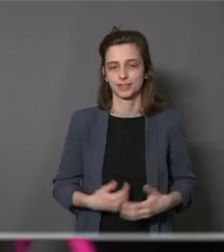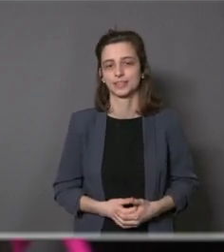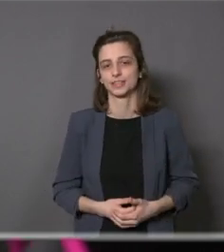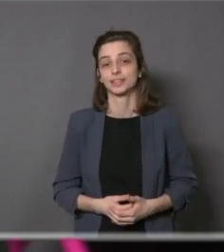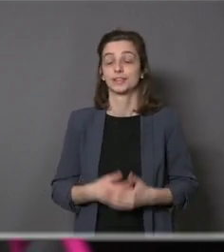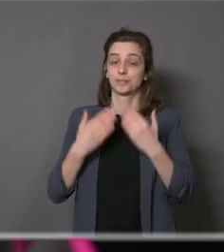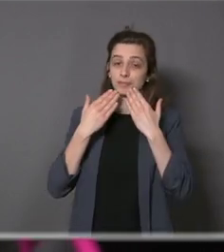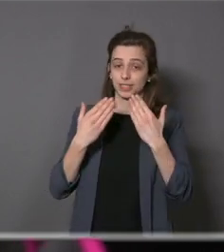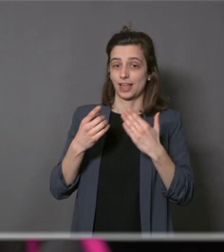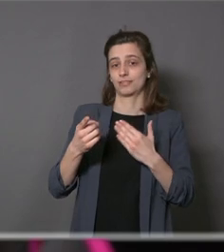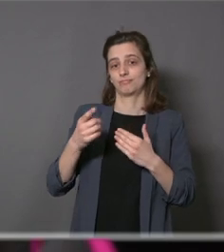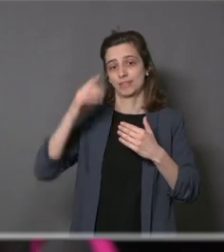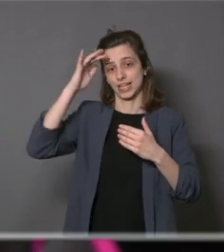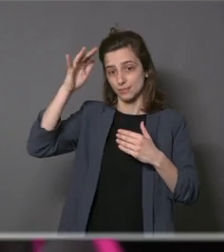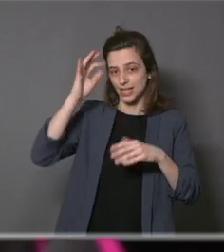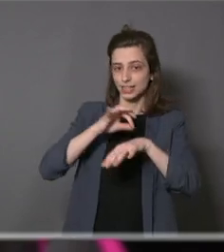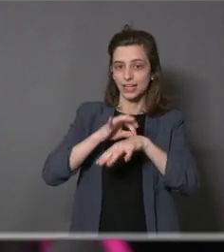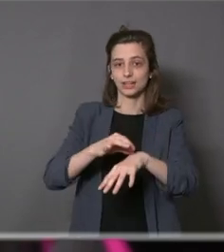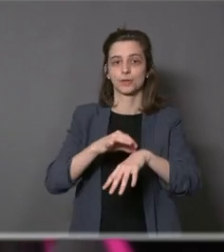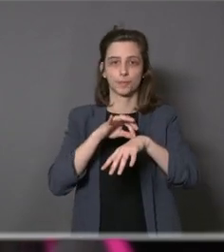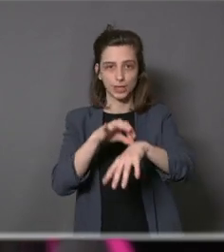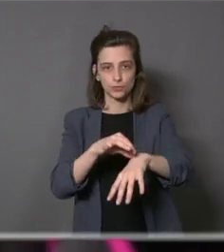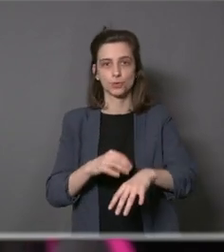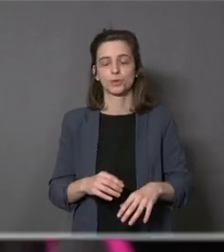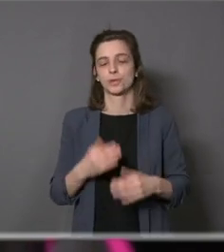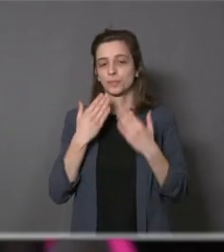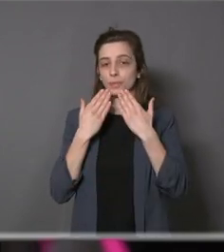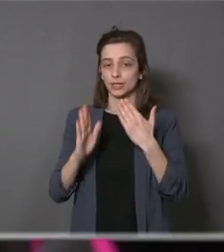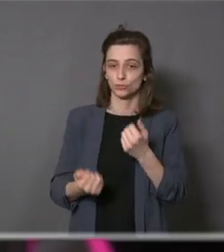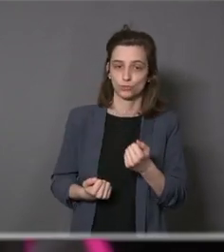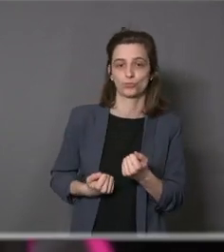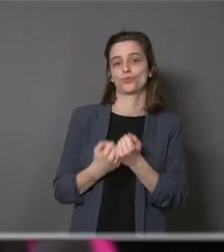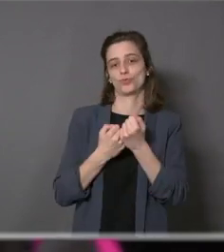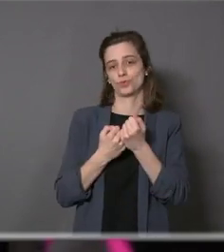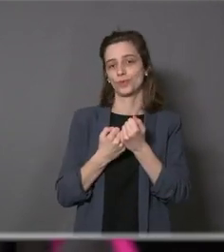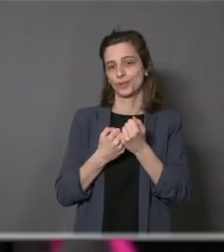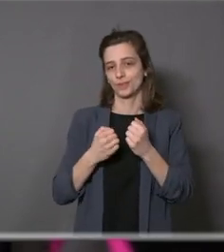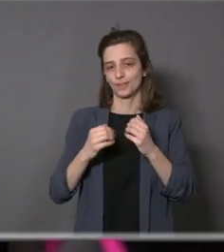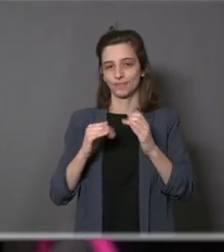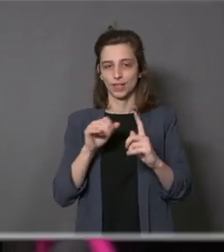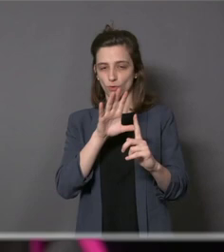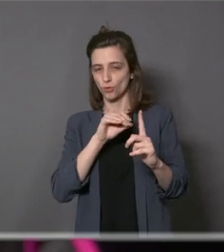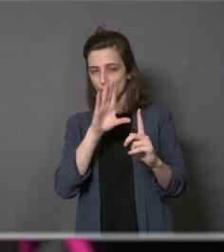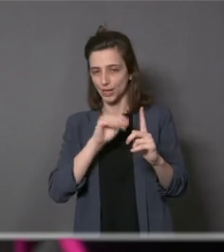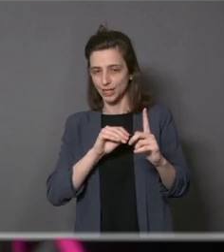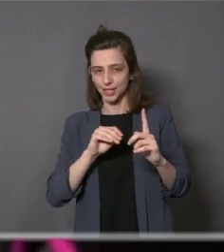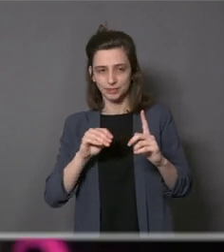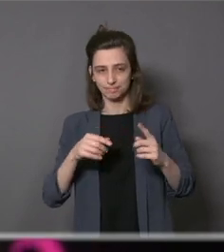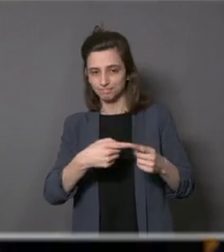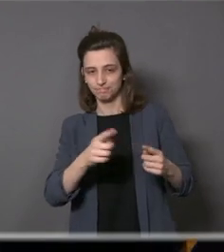mentor, for your unswerving support as a role model for a whole generation of young